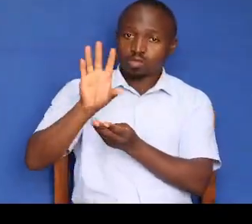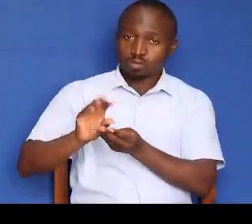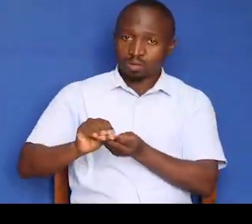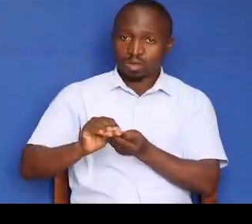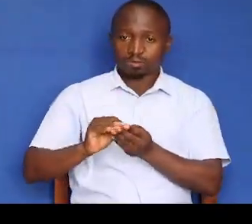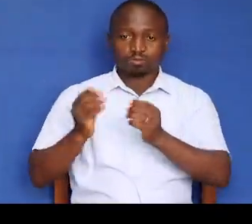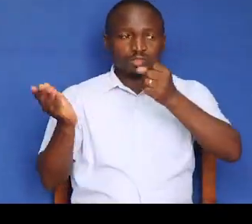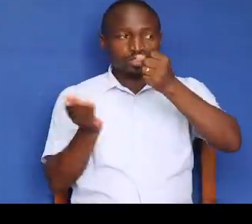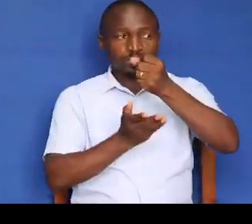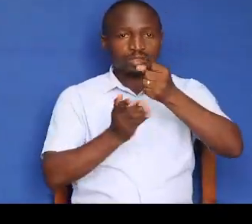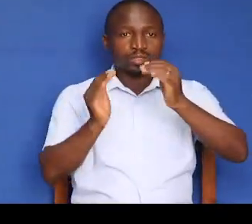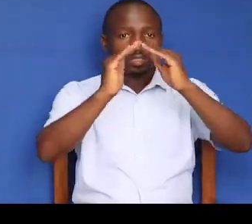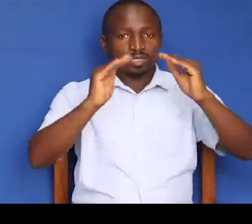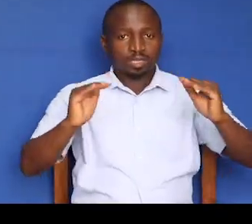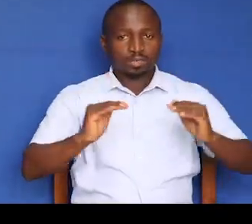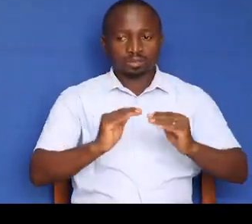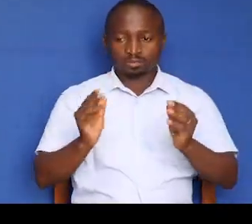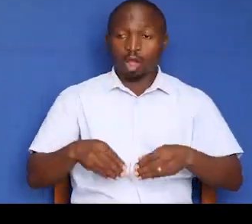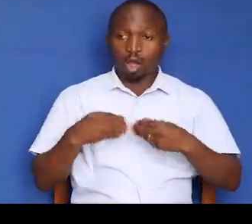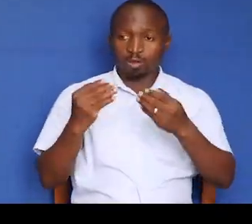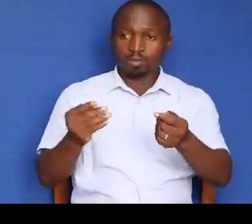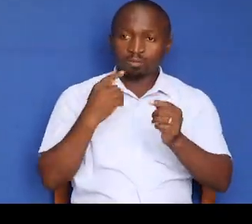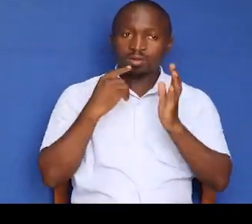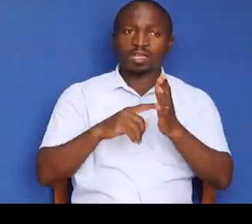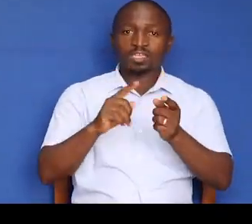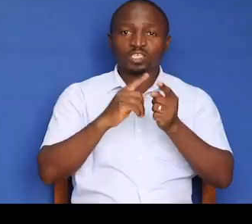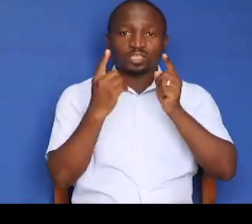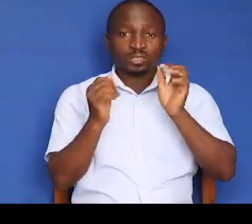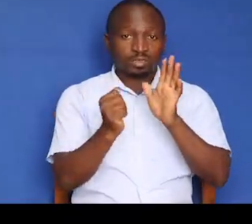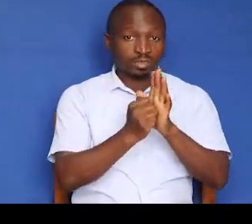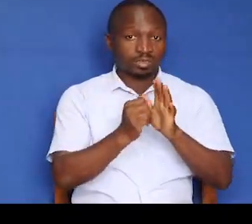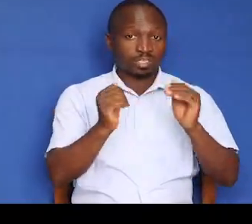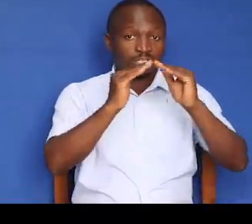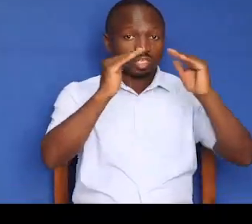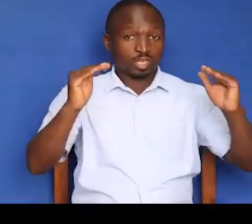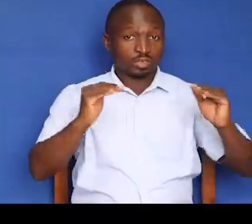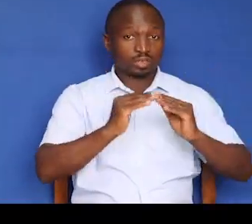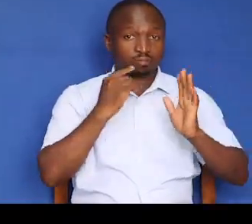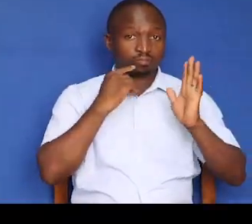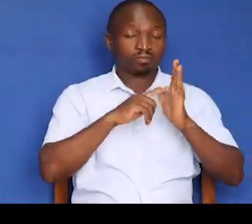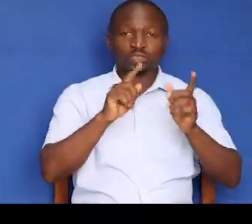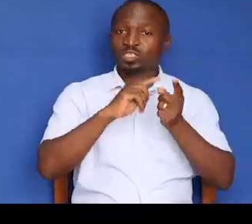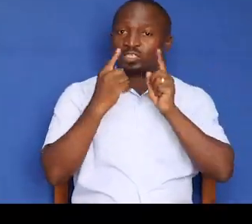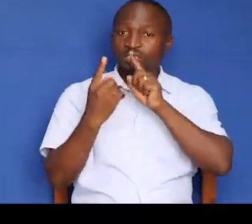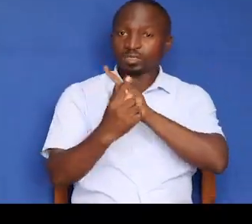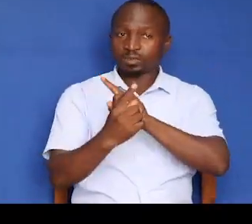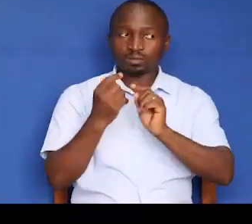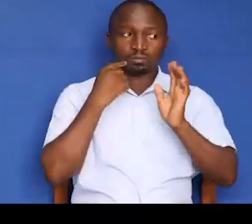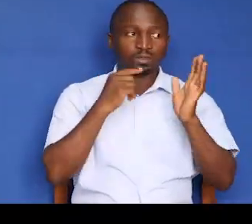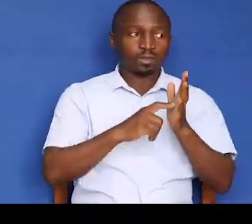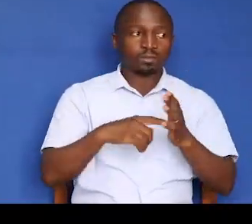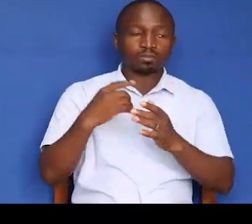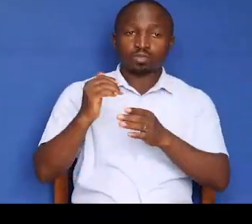output. It means that we take new total revenue minus